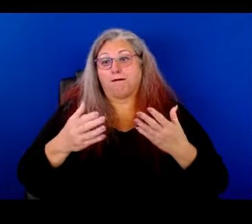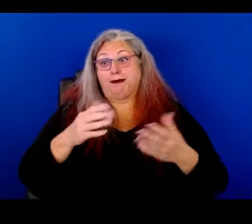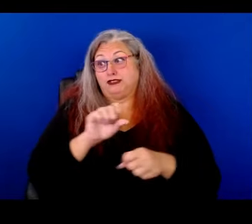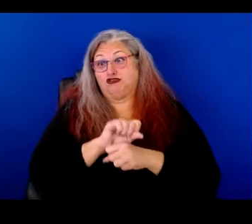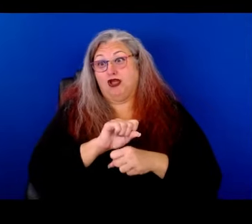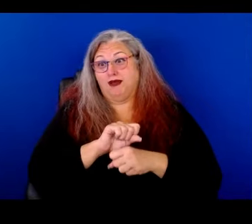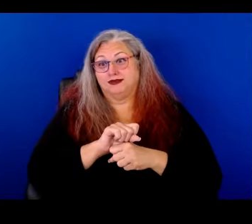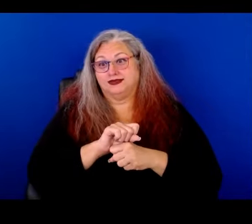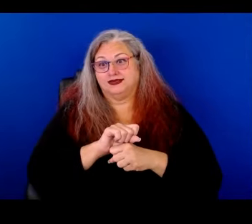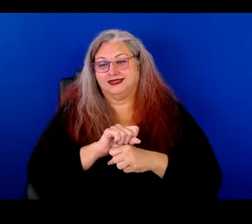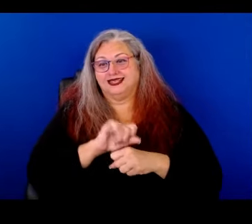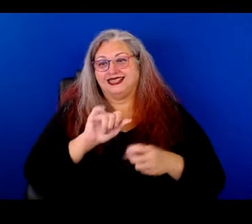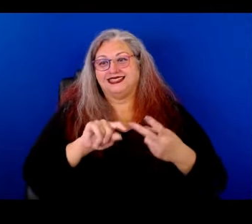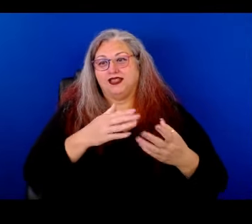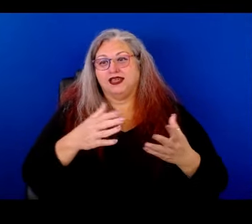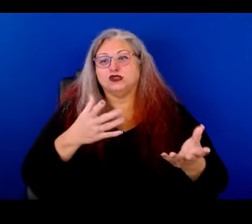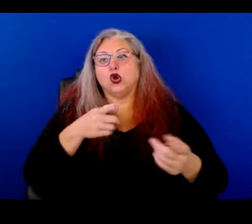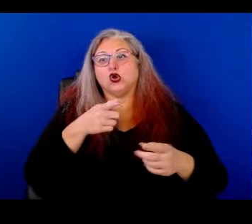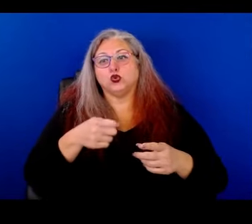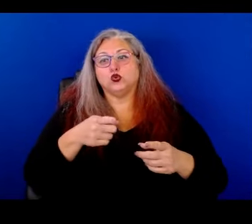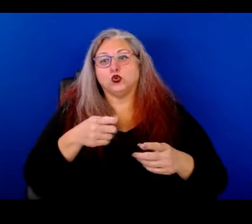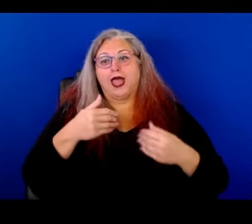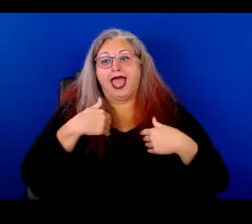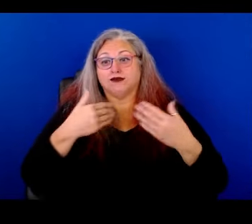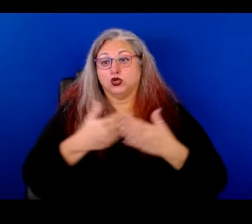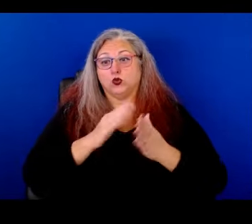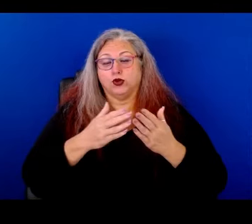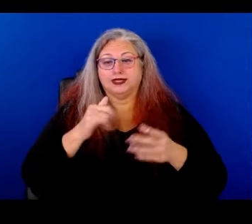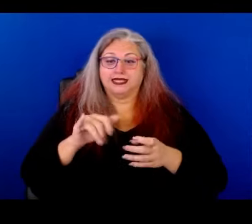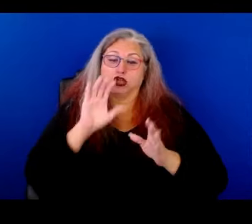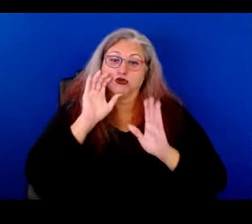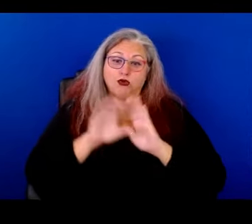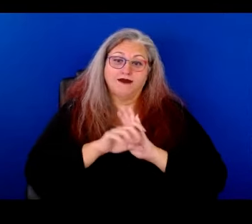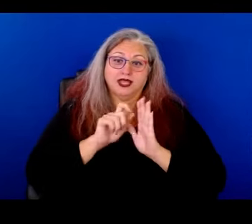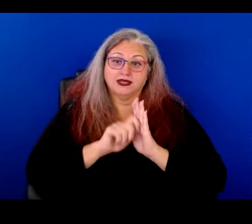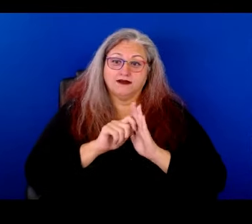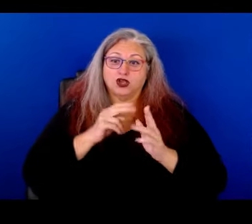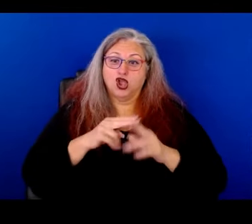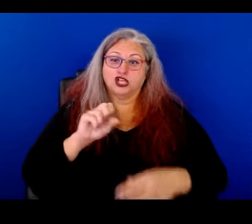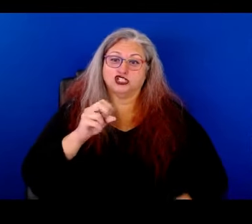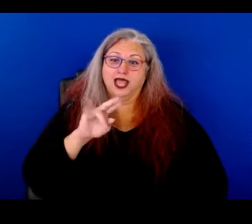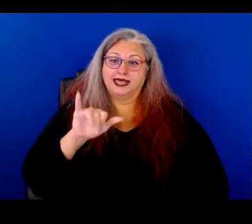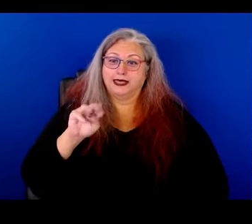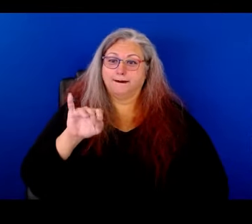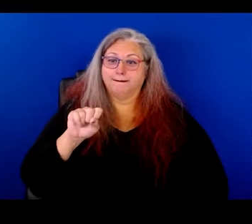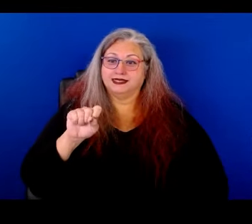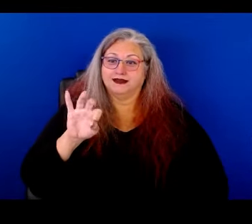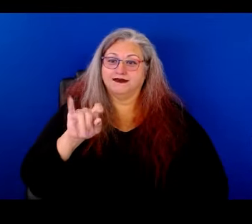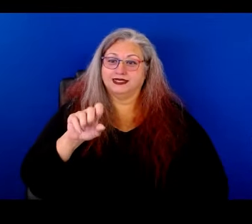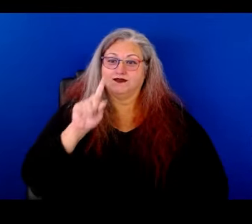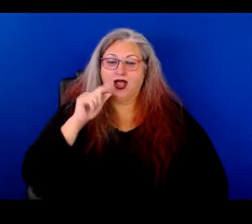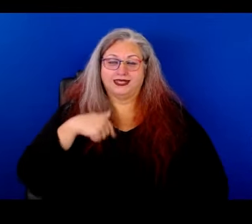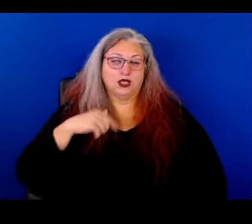and maybe jobs, right? That's the other thing. Yeah, so you have a new book. It's a graphic novel, Shiny Misfits. And for